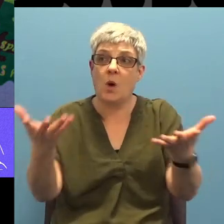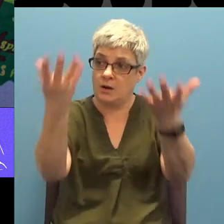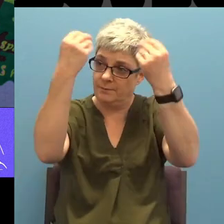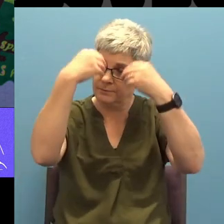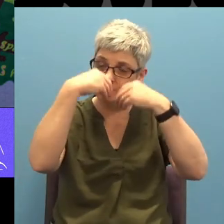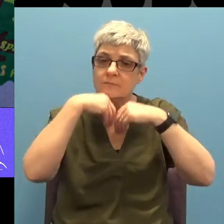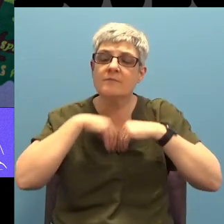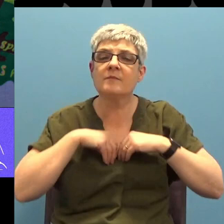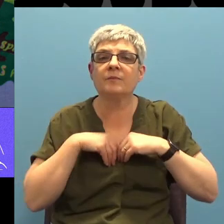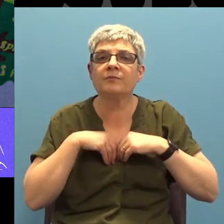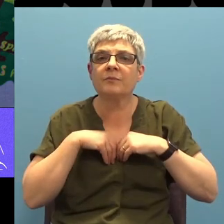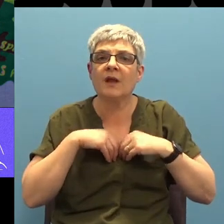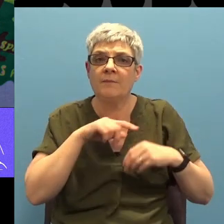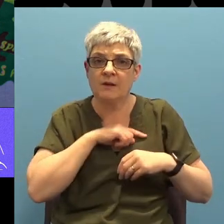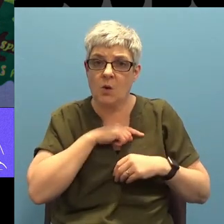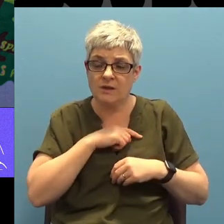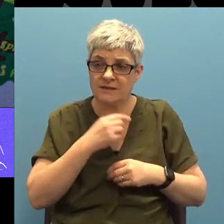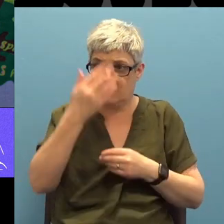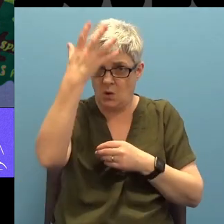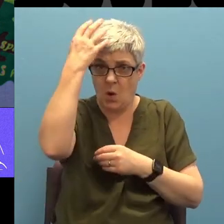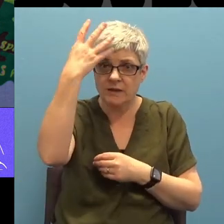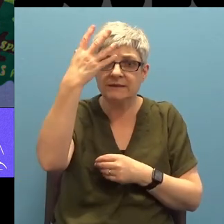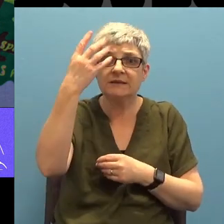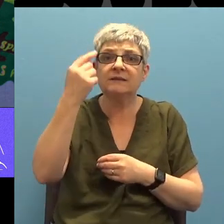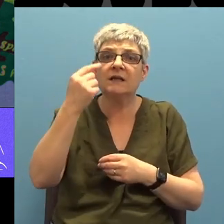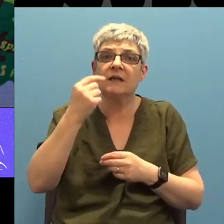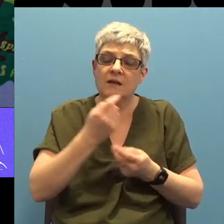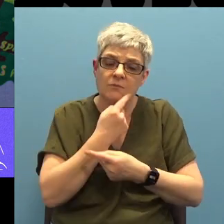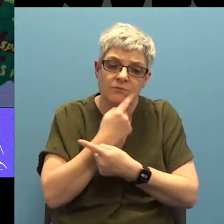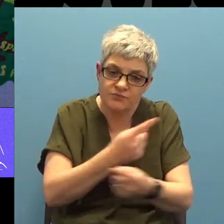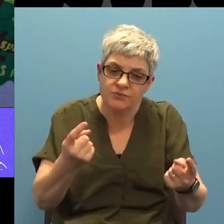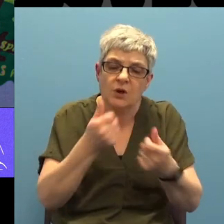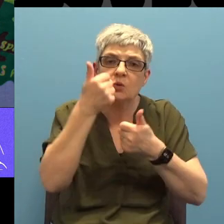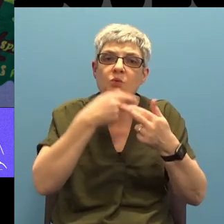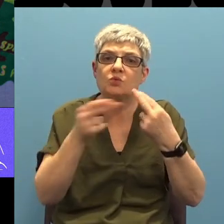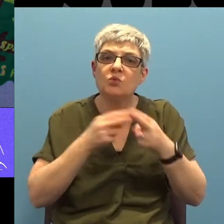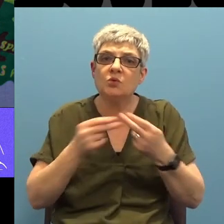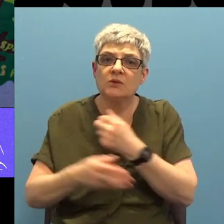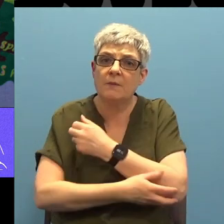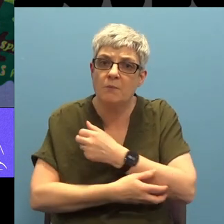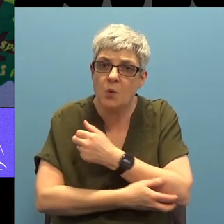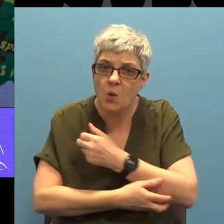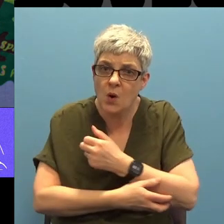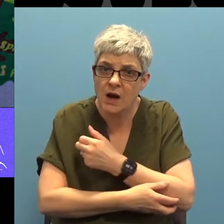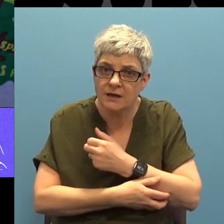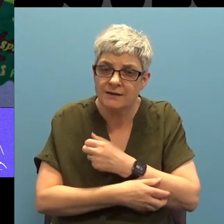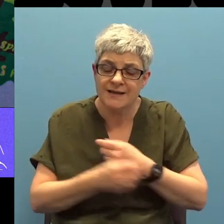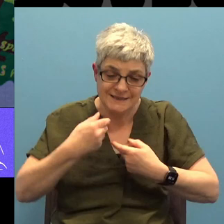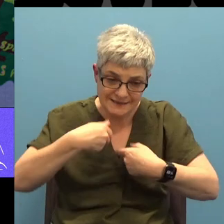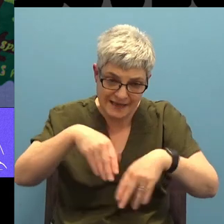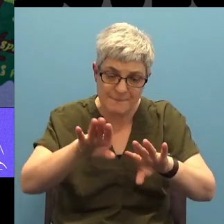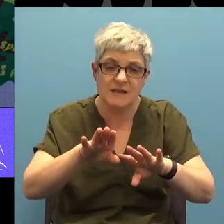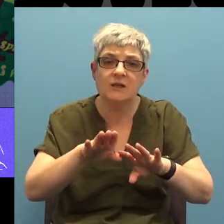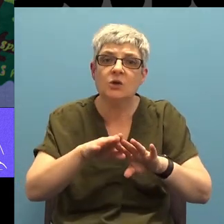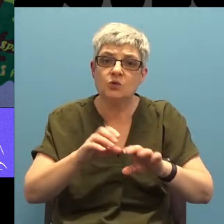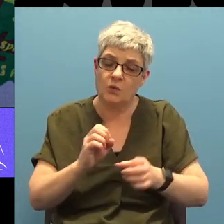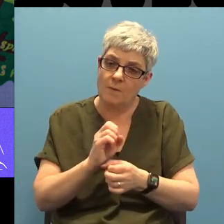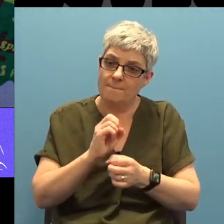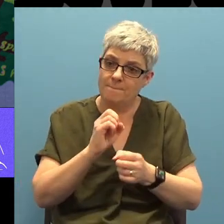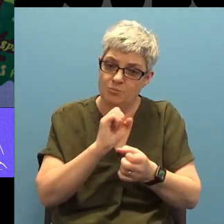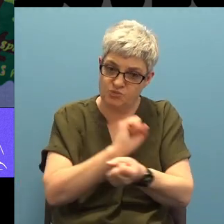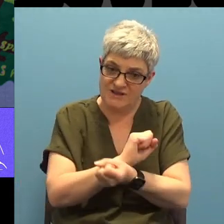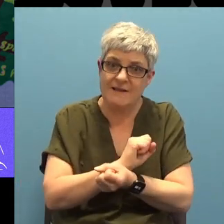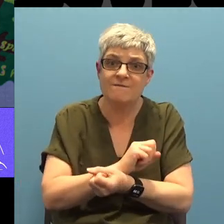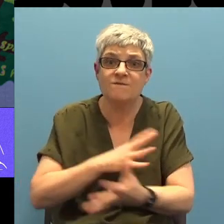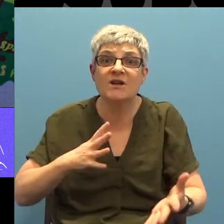me, because he has anointed me to proclaim good news to the poor. He has sent me to proclaim freedom for the prisoners